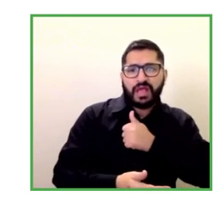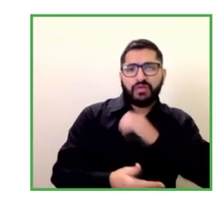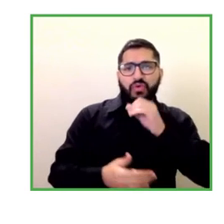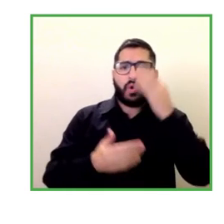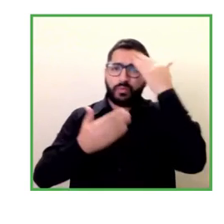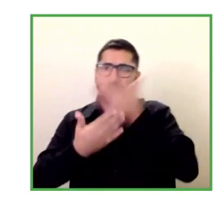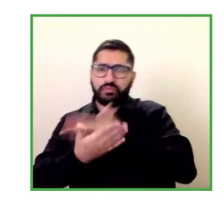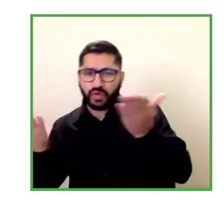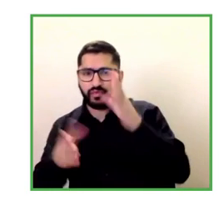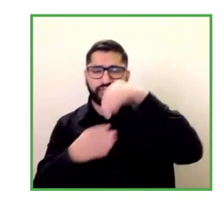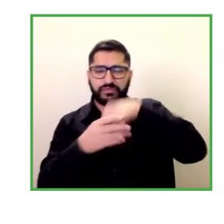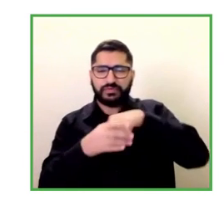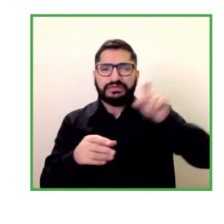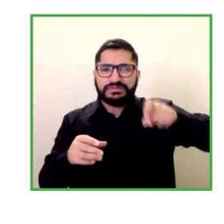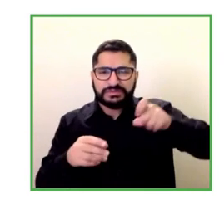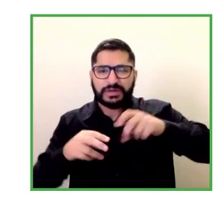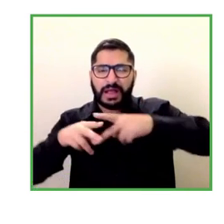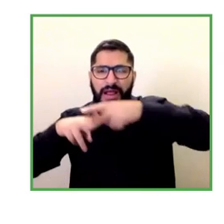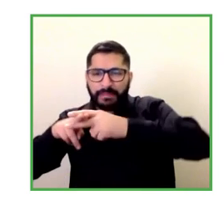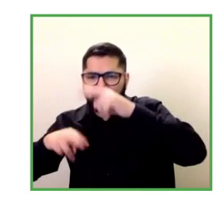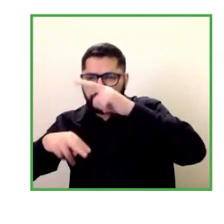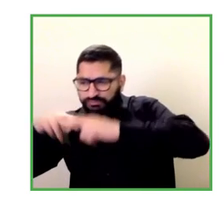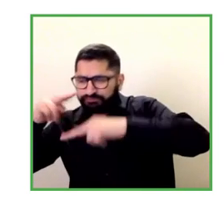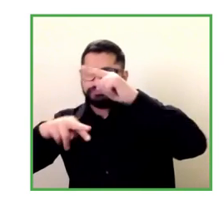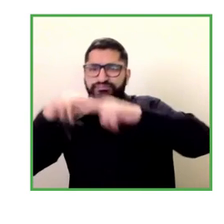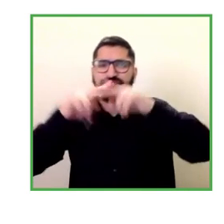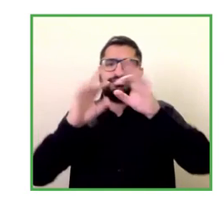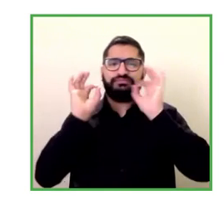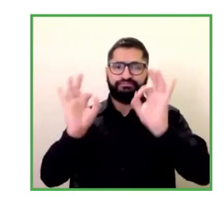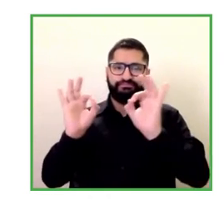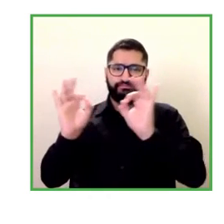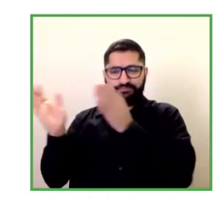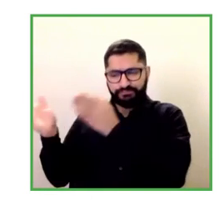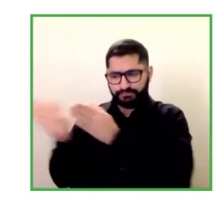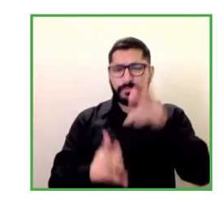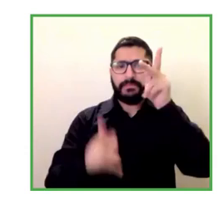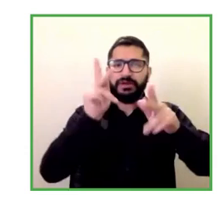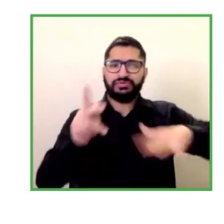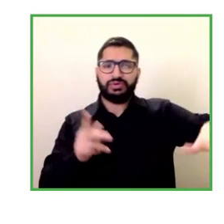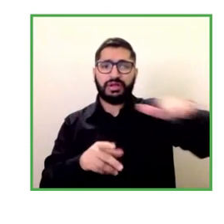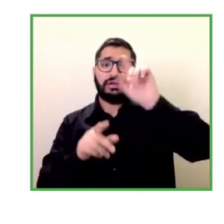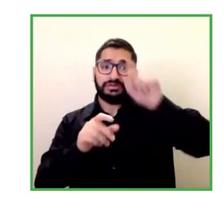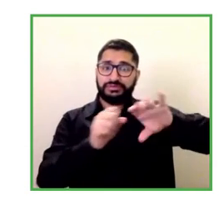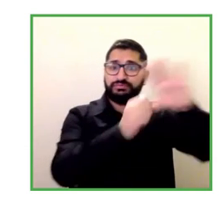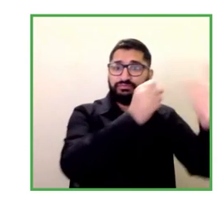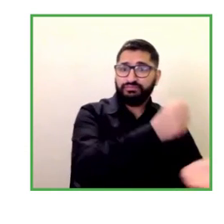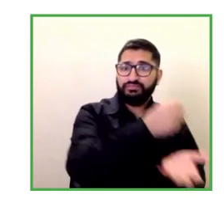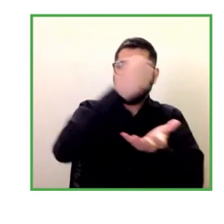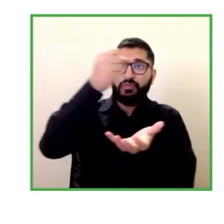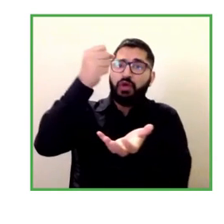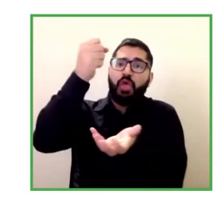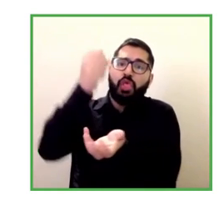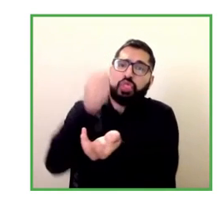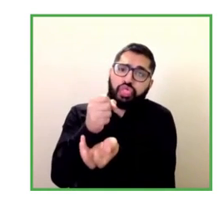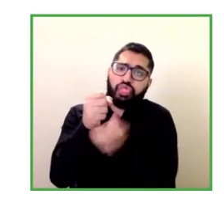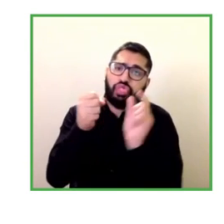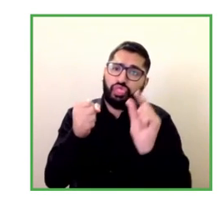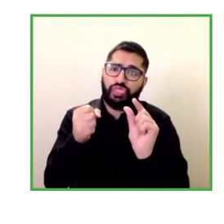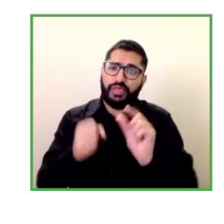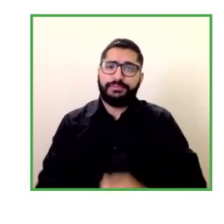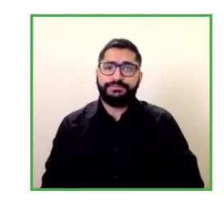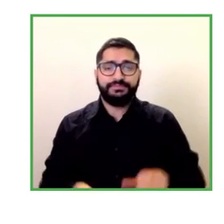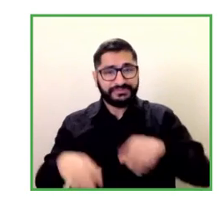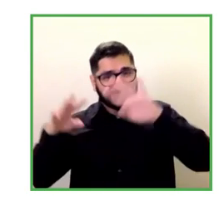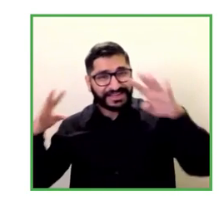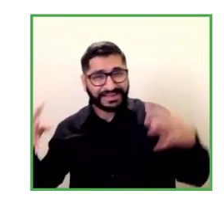the necessary elements in infrastructure, personnel, or the economic resources. So that is why from the network